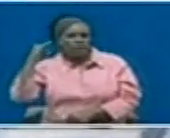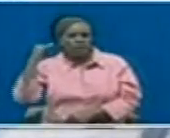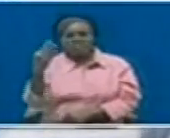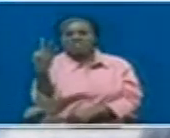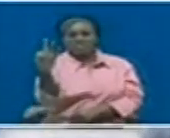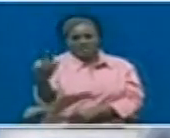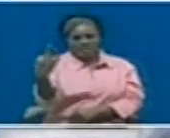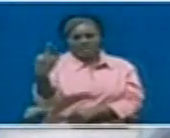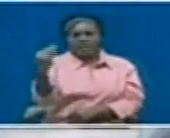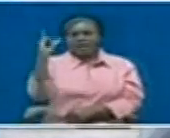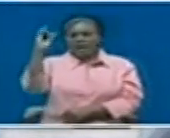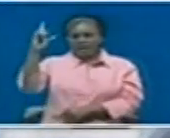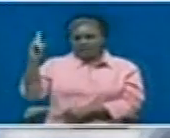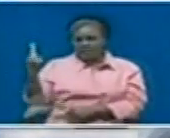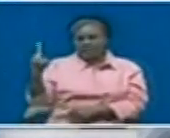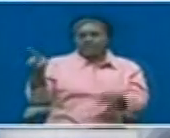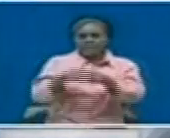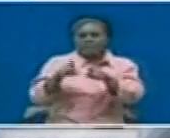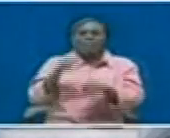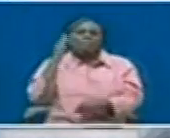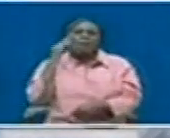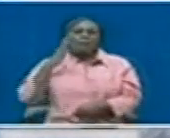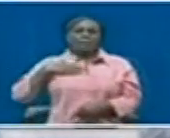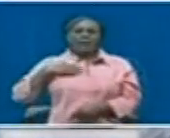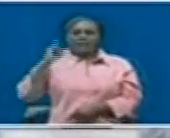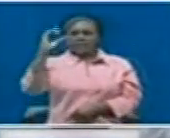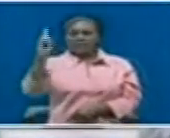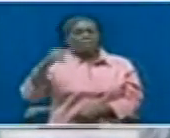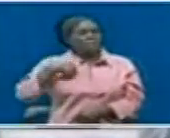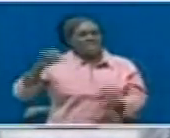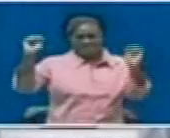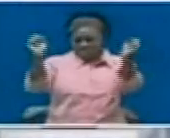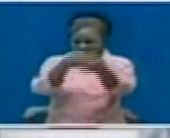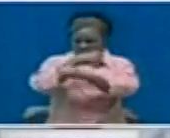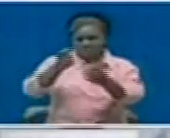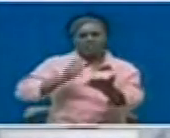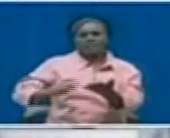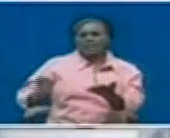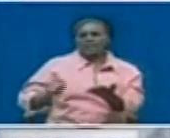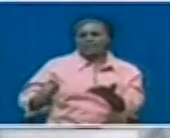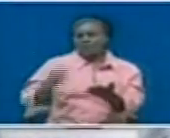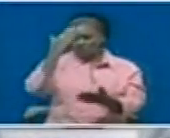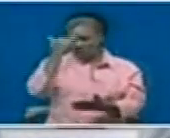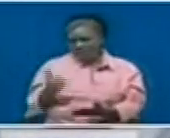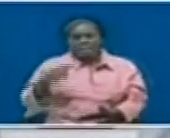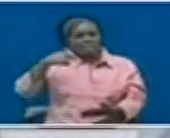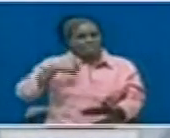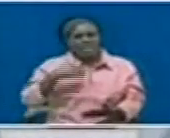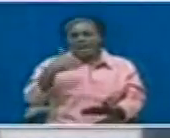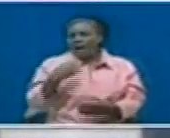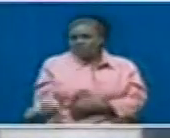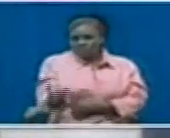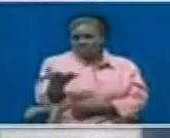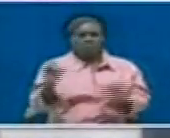Tatu na ID yangu na ID ya mamangu. Mimi nikamwambia mimi siwezi kusaini karatasi kwa sababu mimi sina